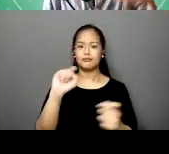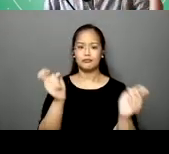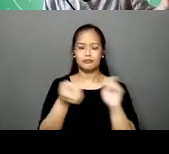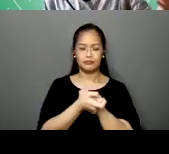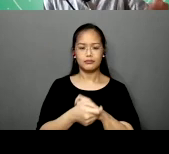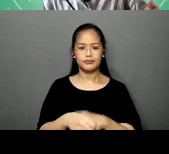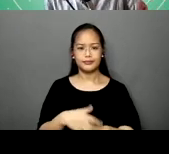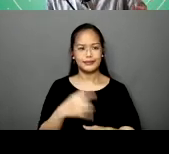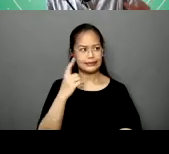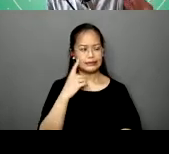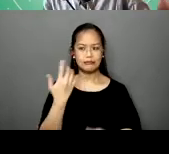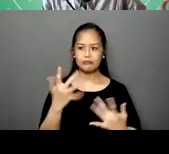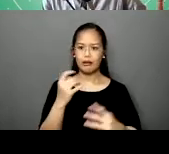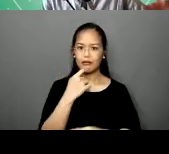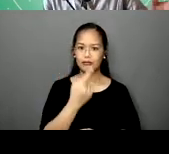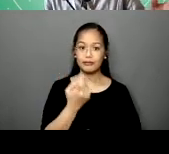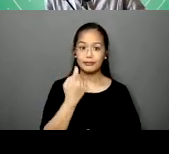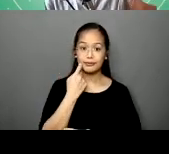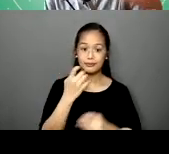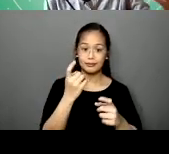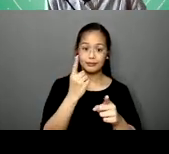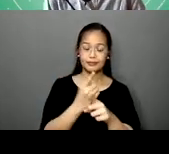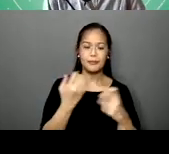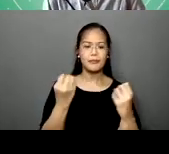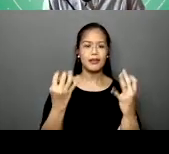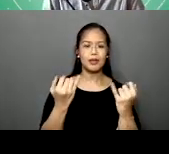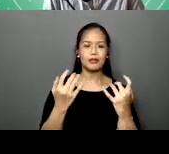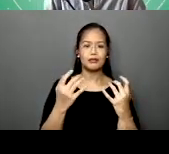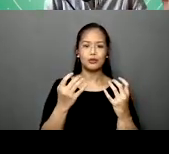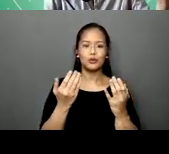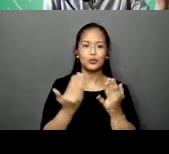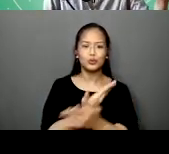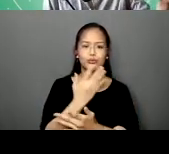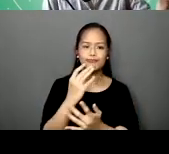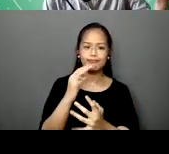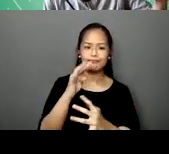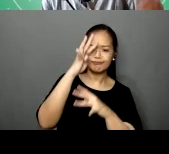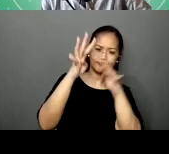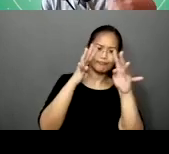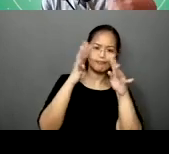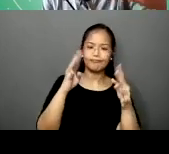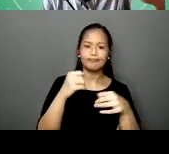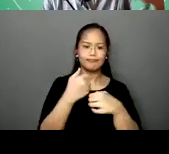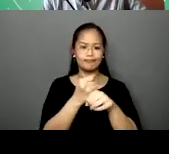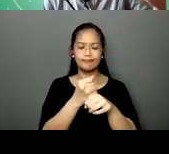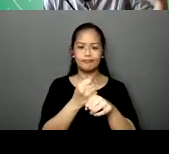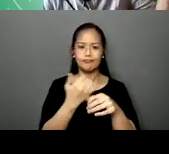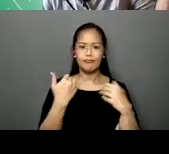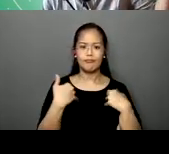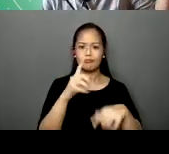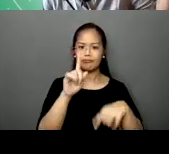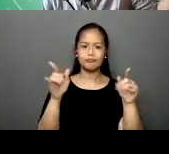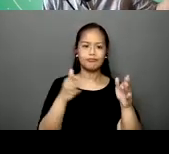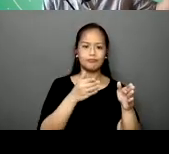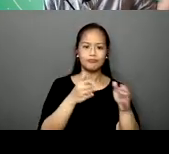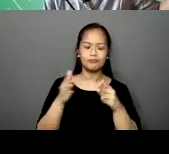I think I mentioned to you before that there's new inventions, right, that have changed the way we manufacture products. There are ways that can address, for